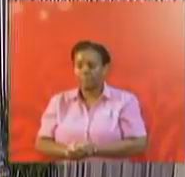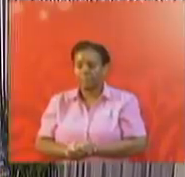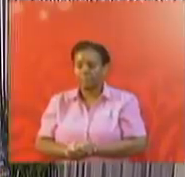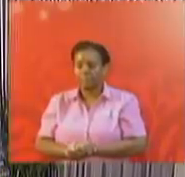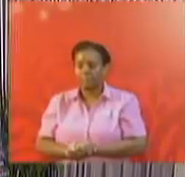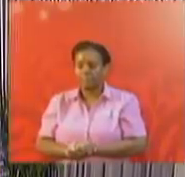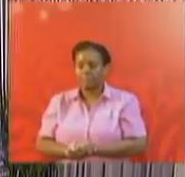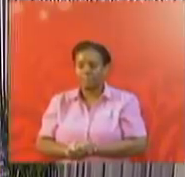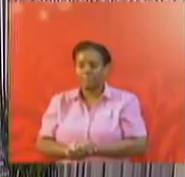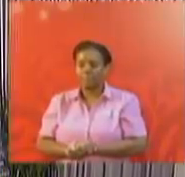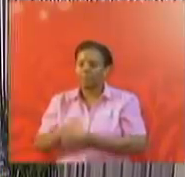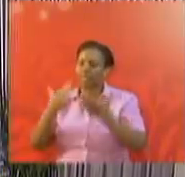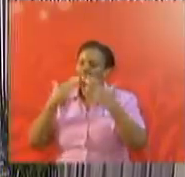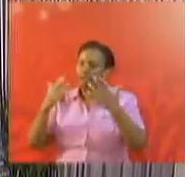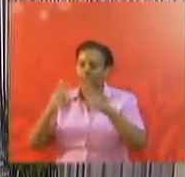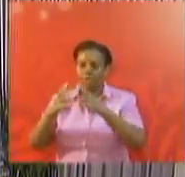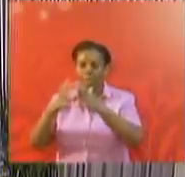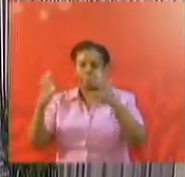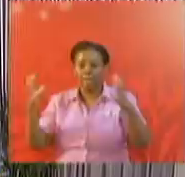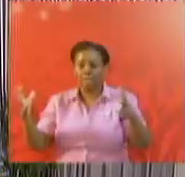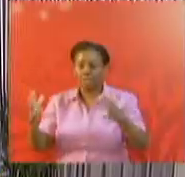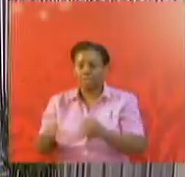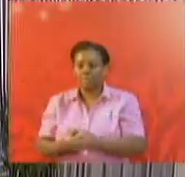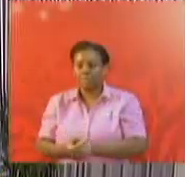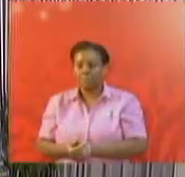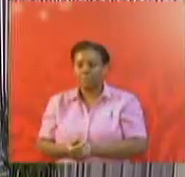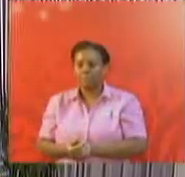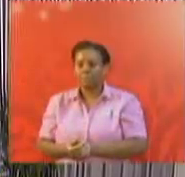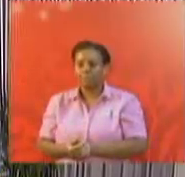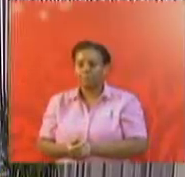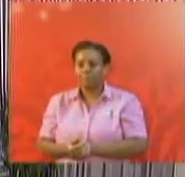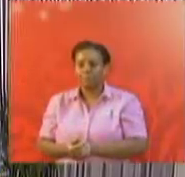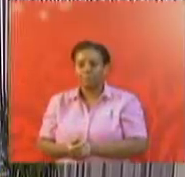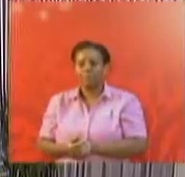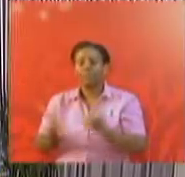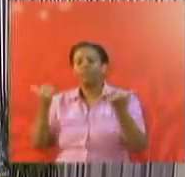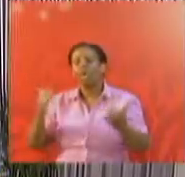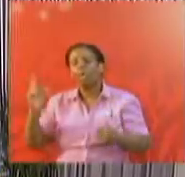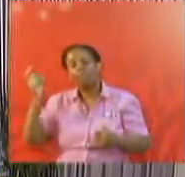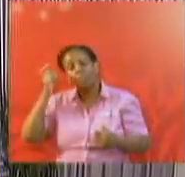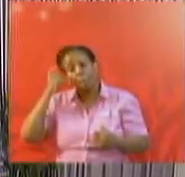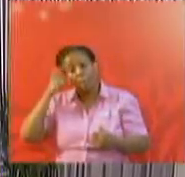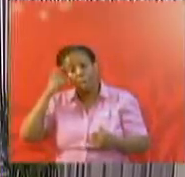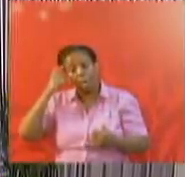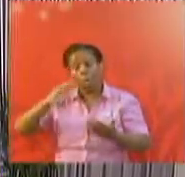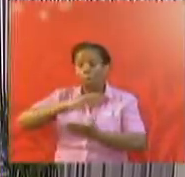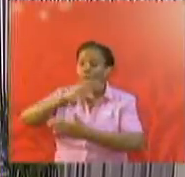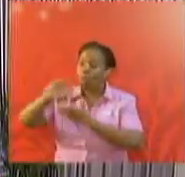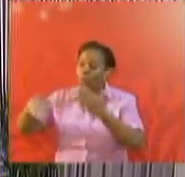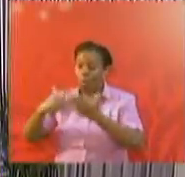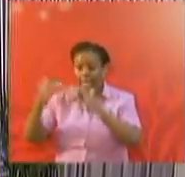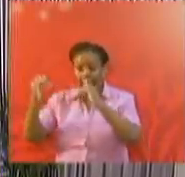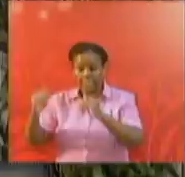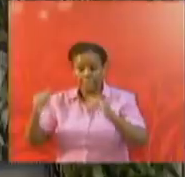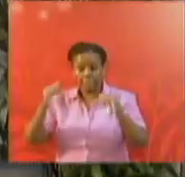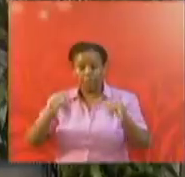Thank you very much. And so we use this time to just remind everyone about their individual responsibility. We